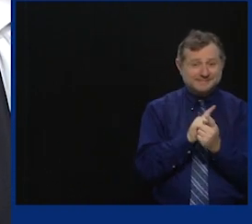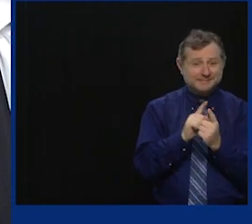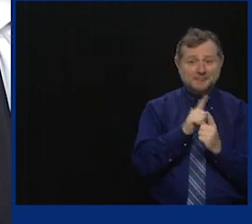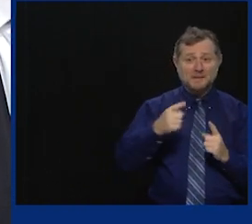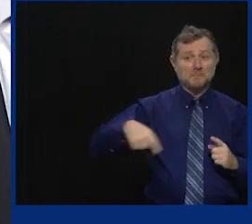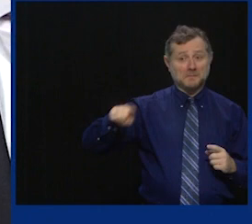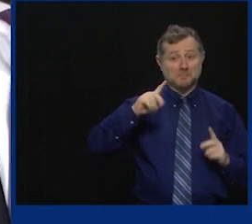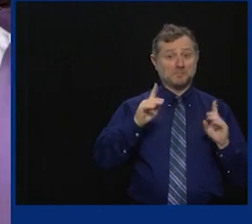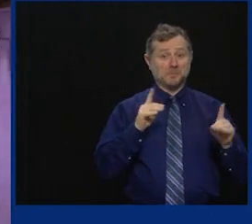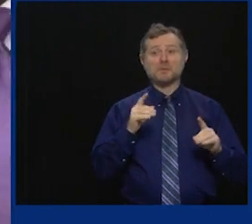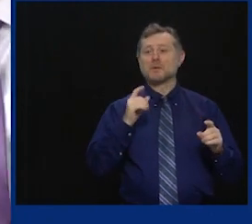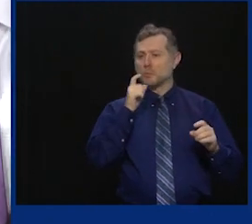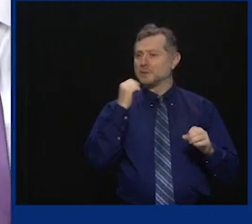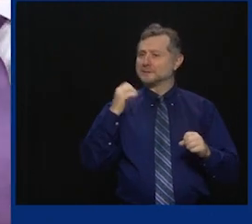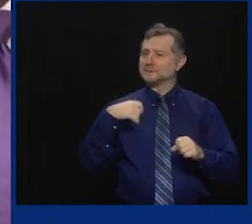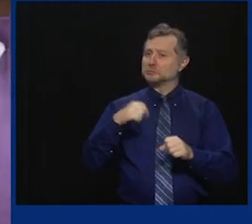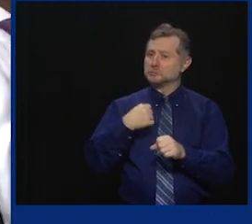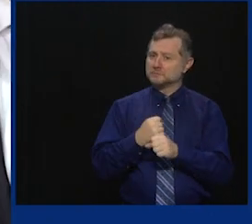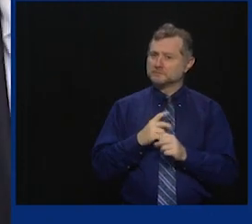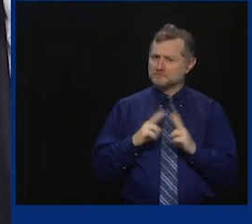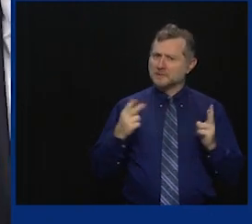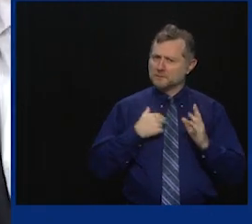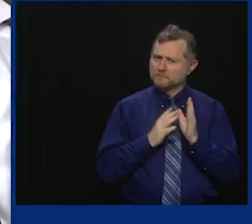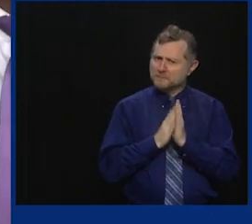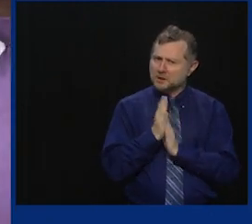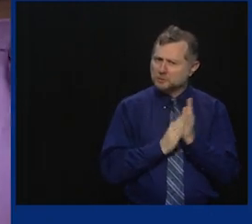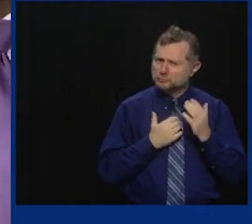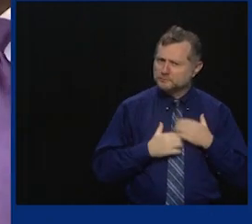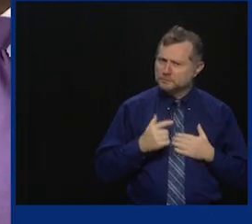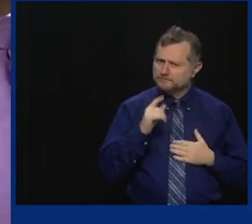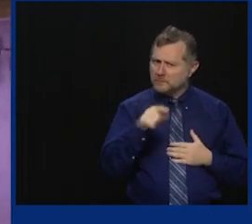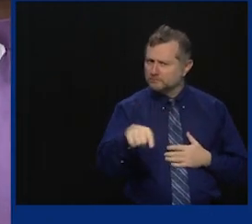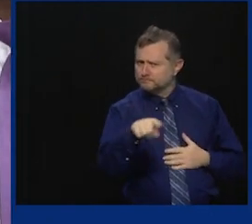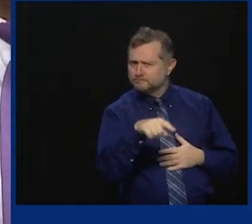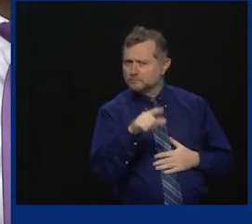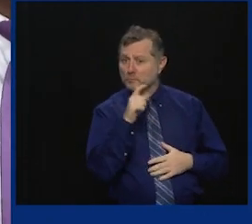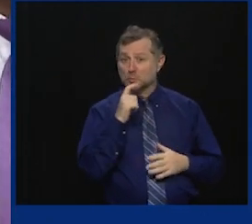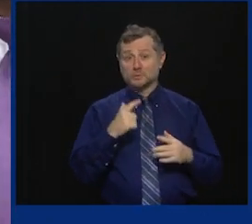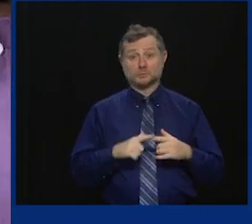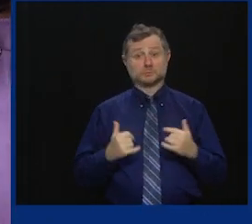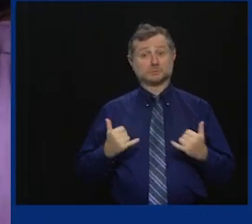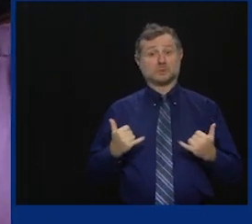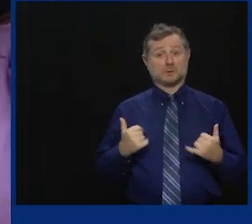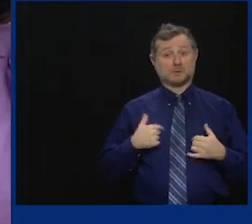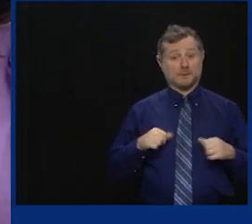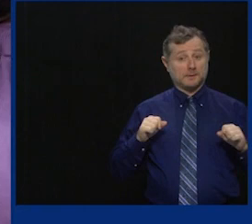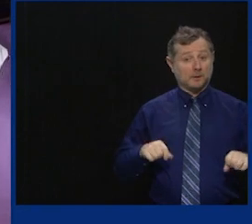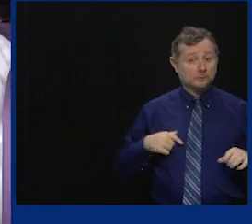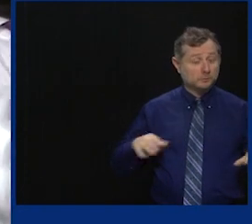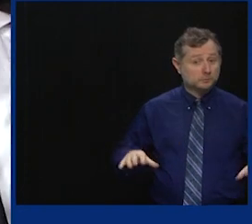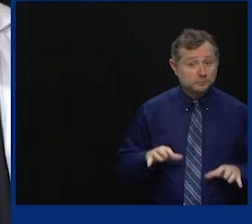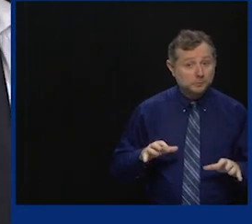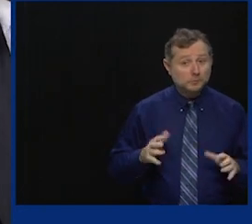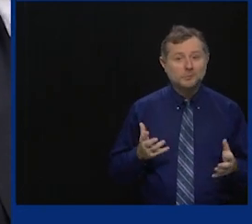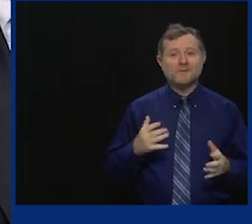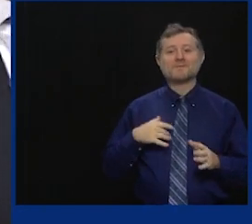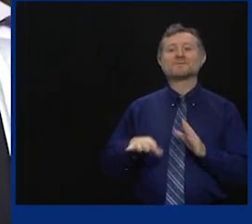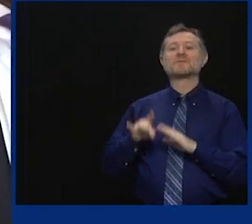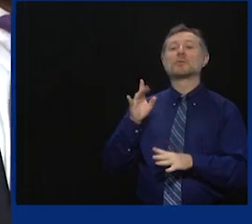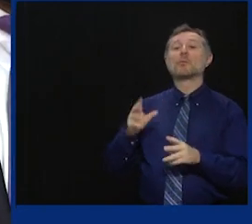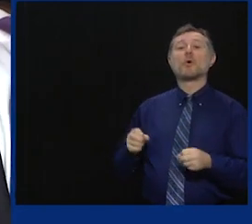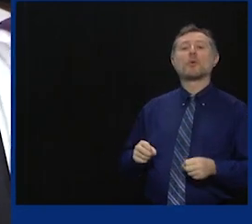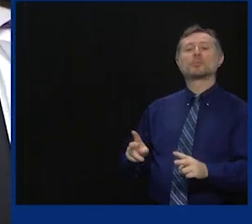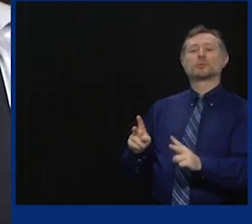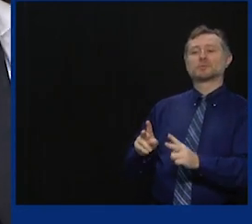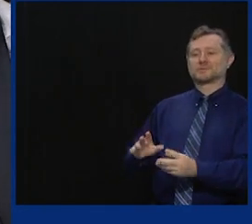do today in respect to this bill was to open up the opportunity for fewer people to be in there in the first place. COVID